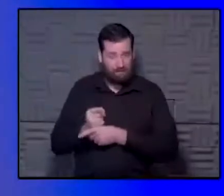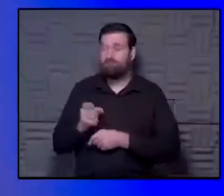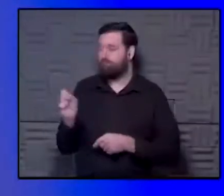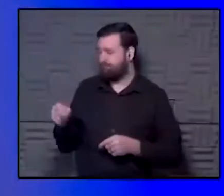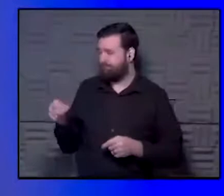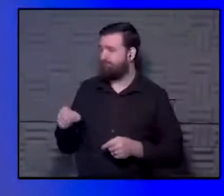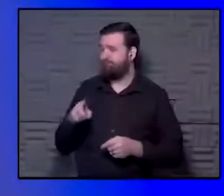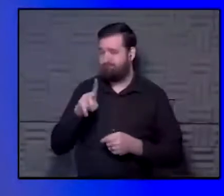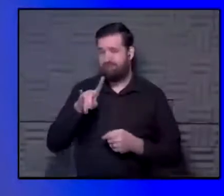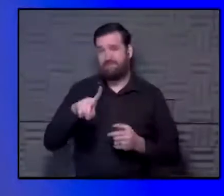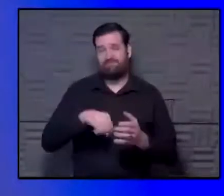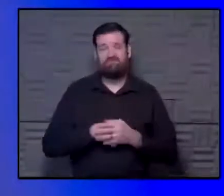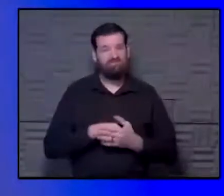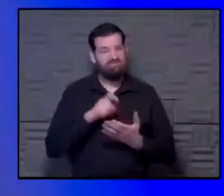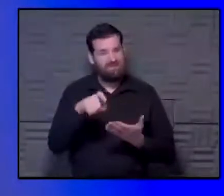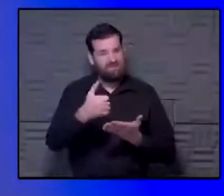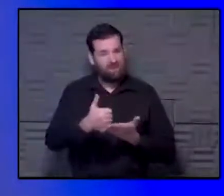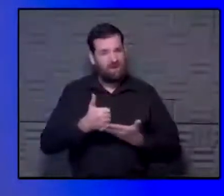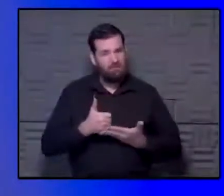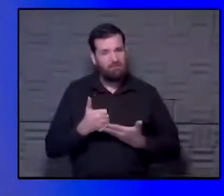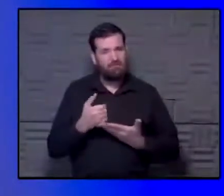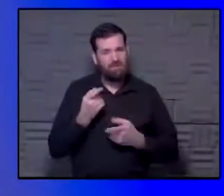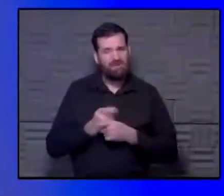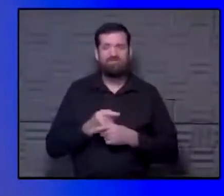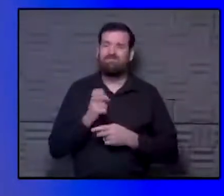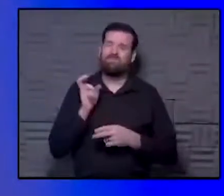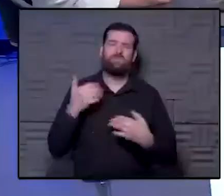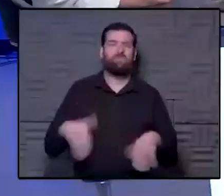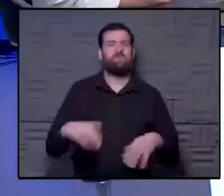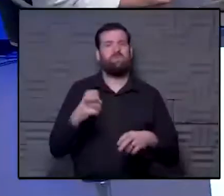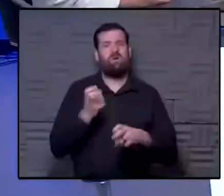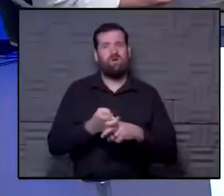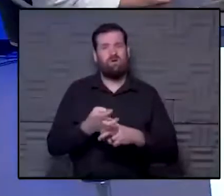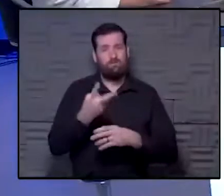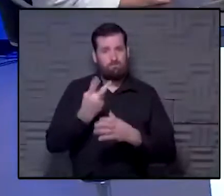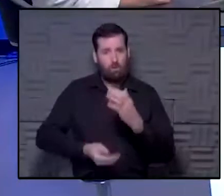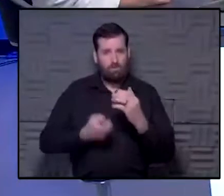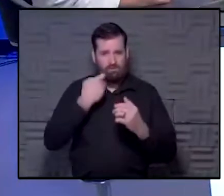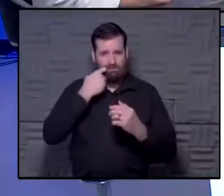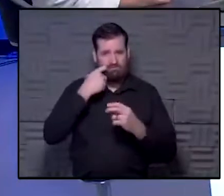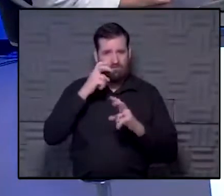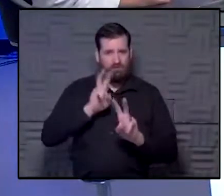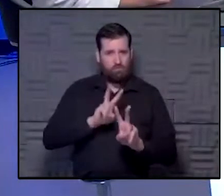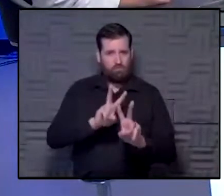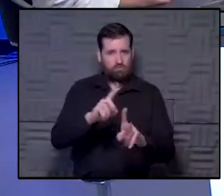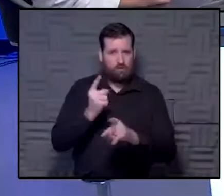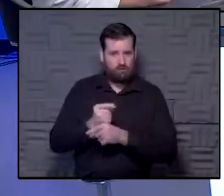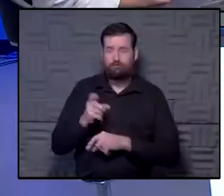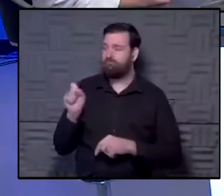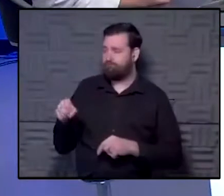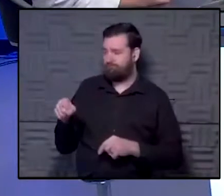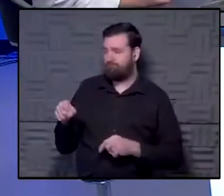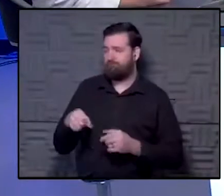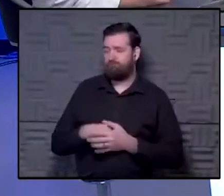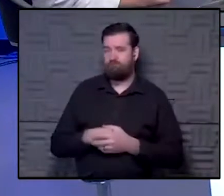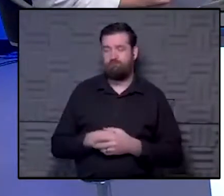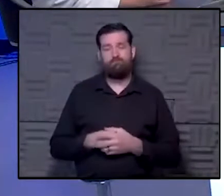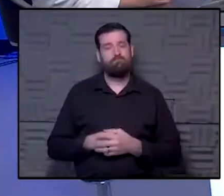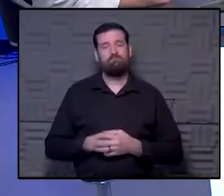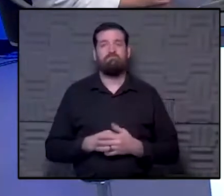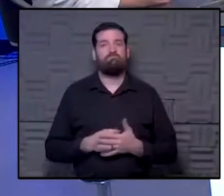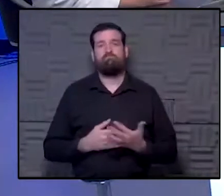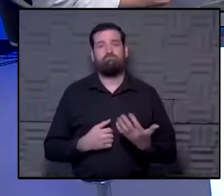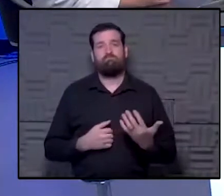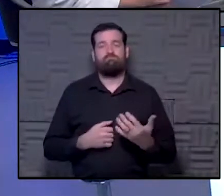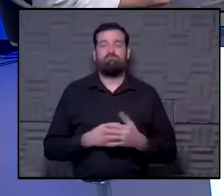Yeah. It's got to be help to get through this, and that's hard. They both just had their funerals. Yes. I